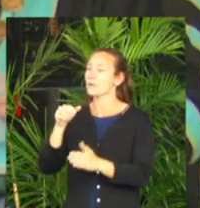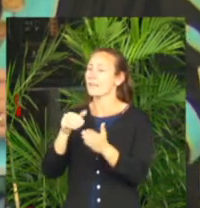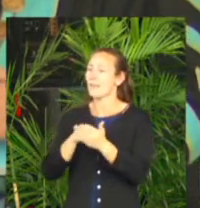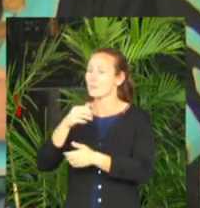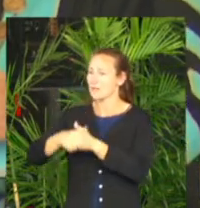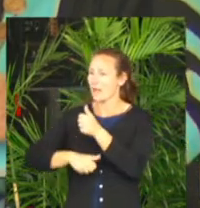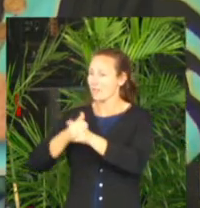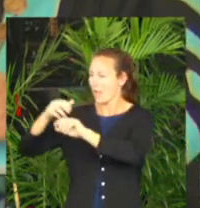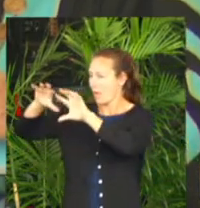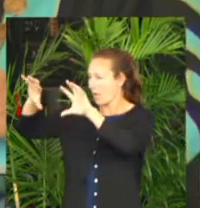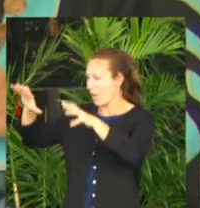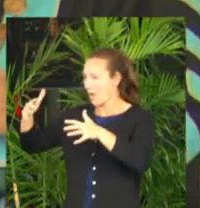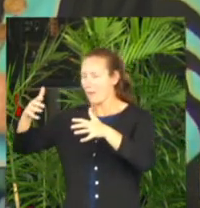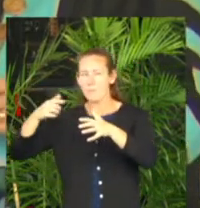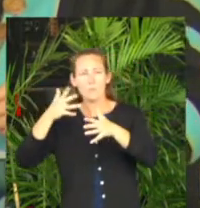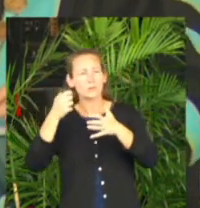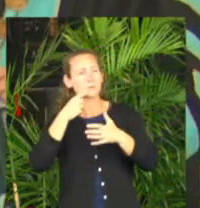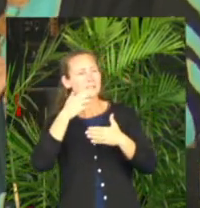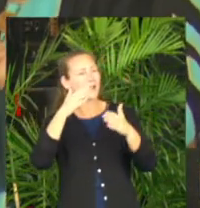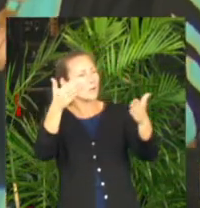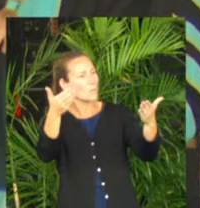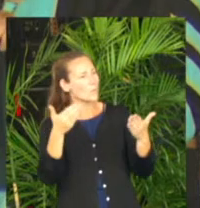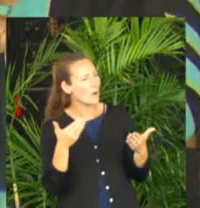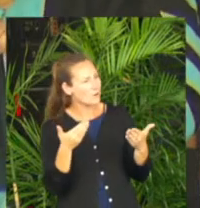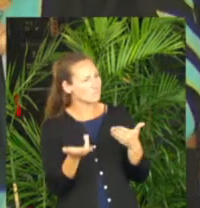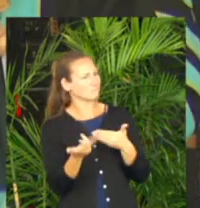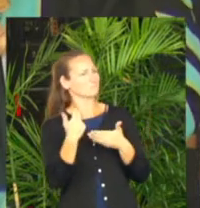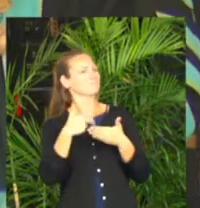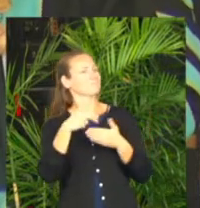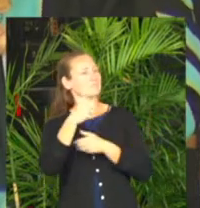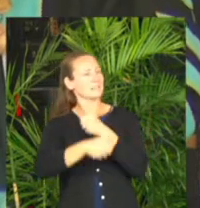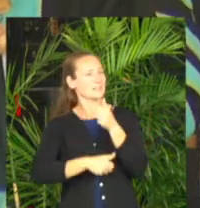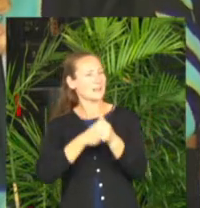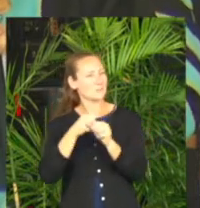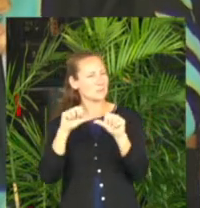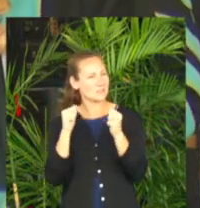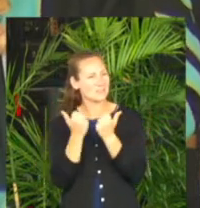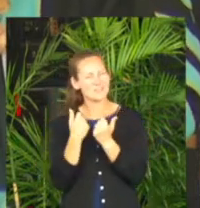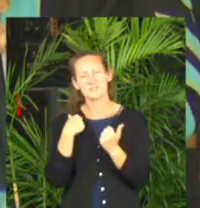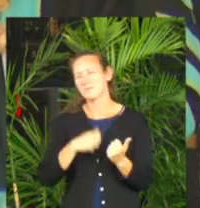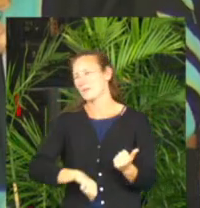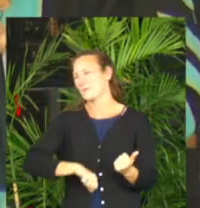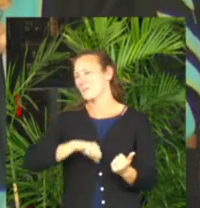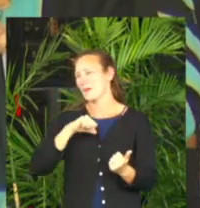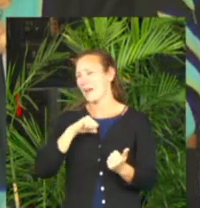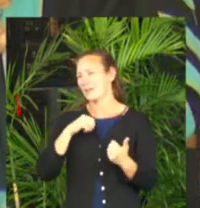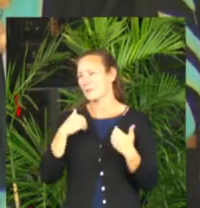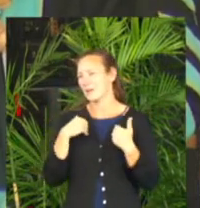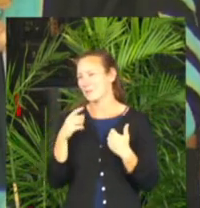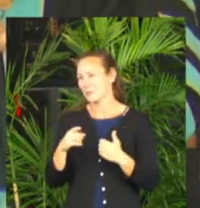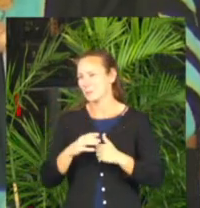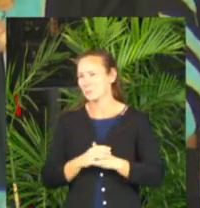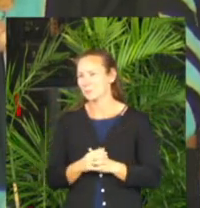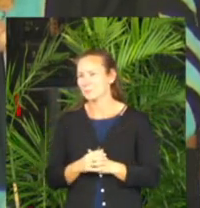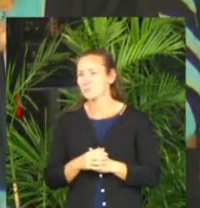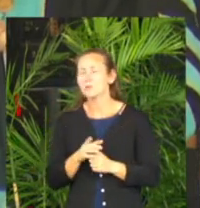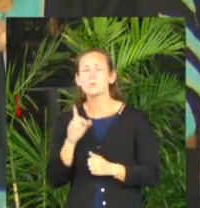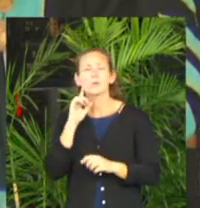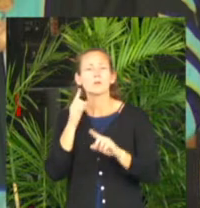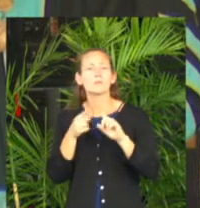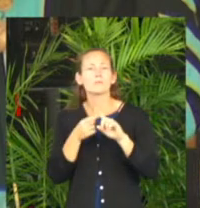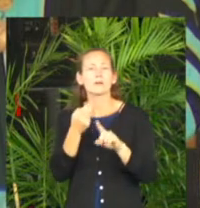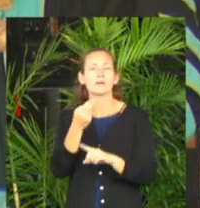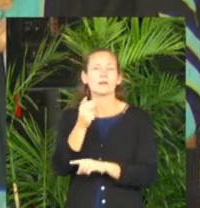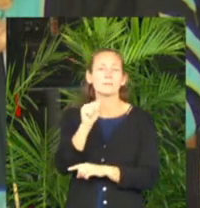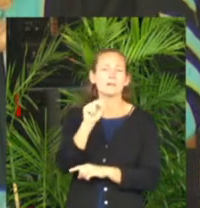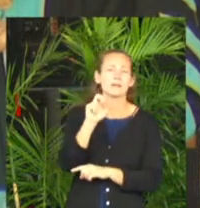alumni, welcome. Welcome to the Alumni Association. We are so proud to have you. As you have heard from Hannah and